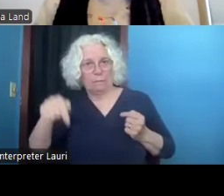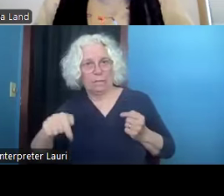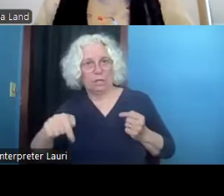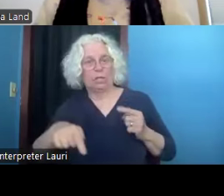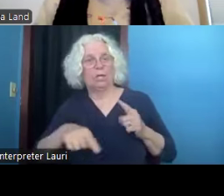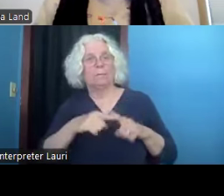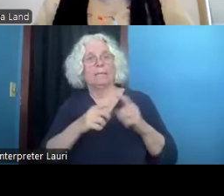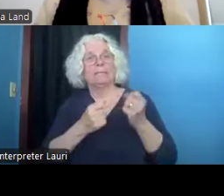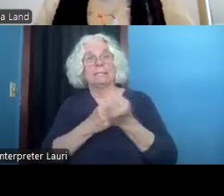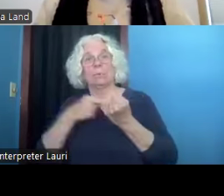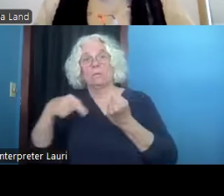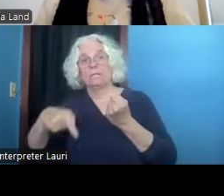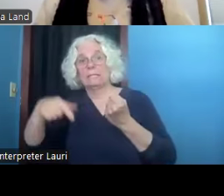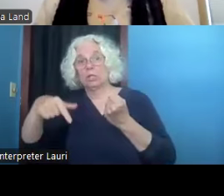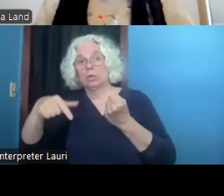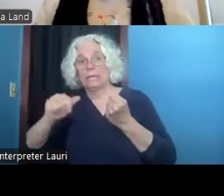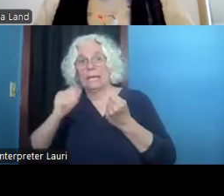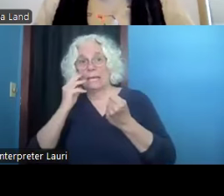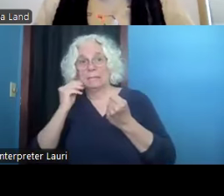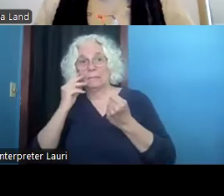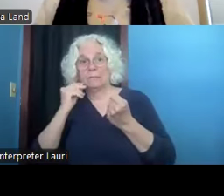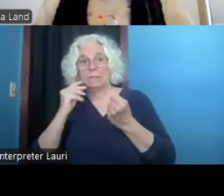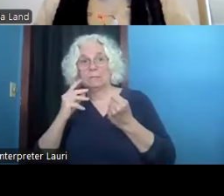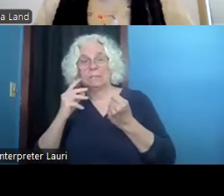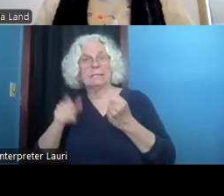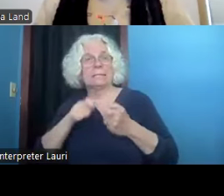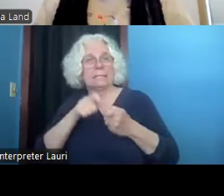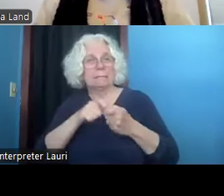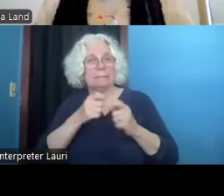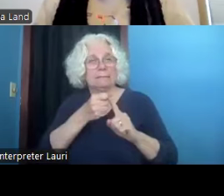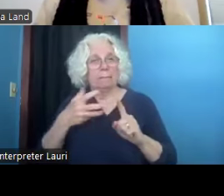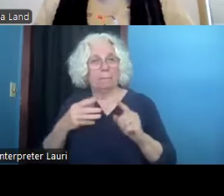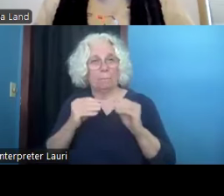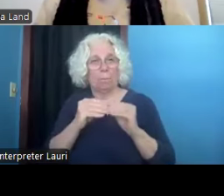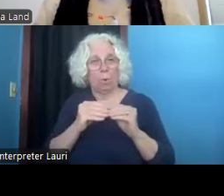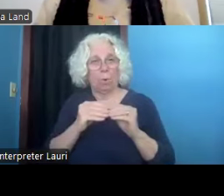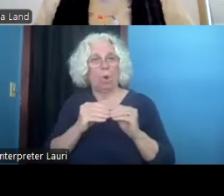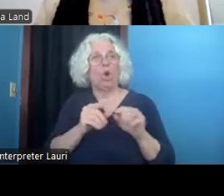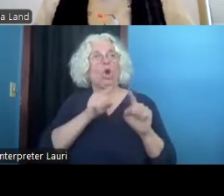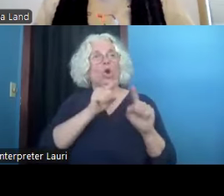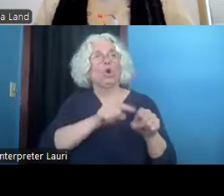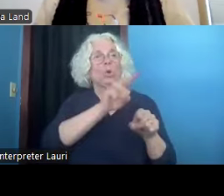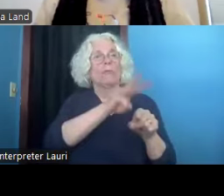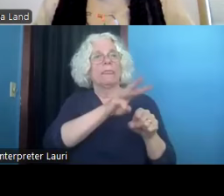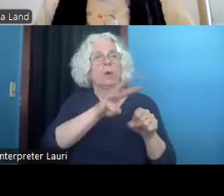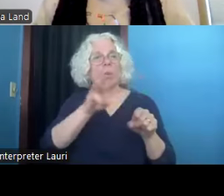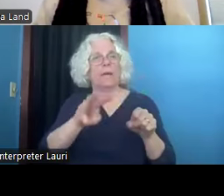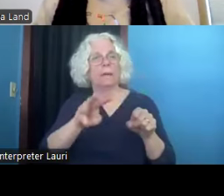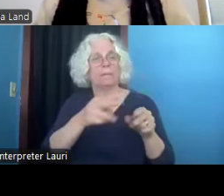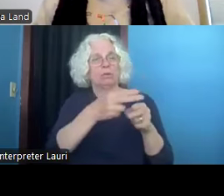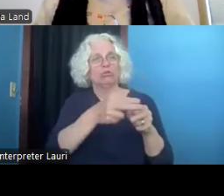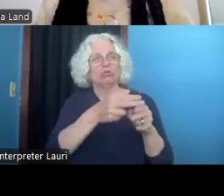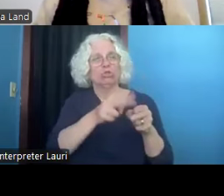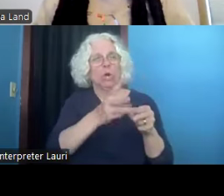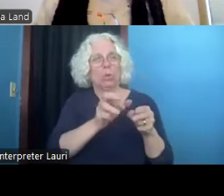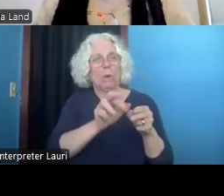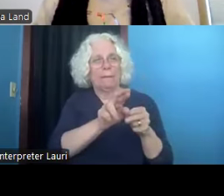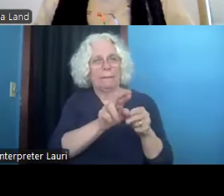Q&A experience. For more details, please review our website and watch the short webinars after this